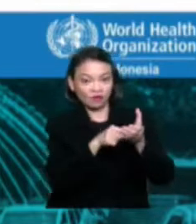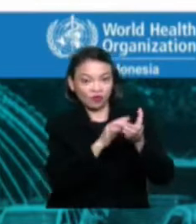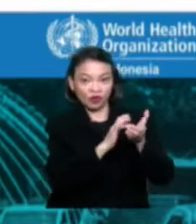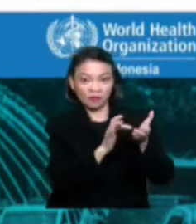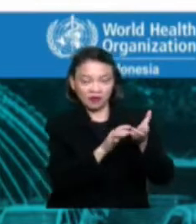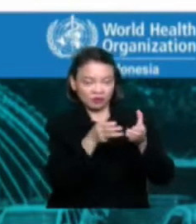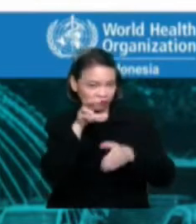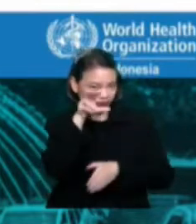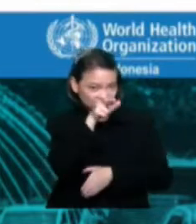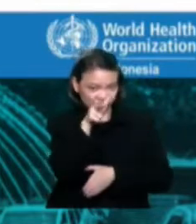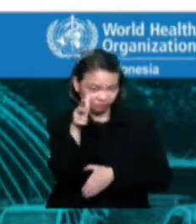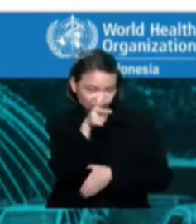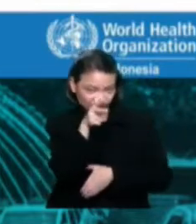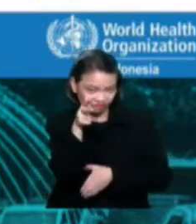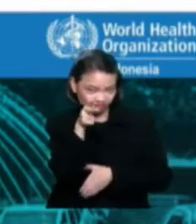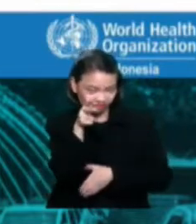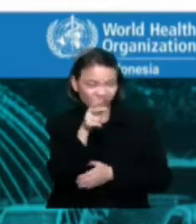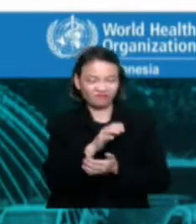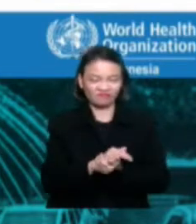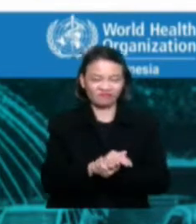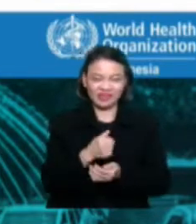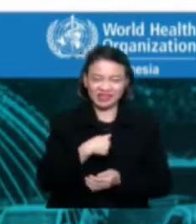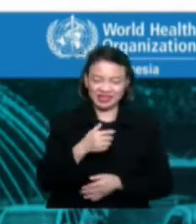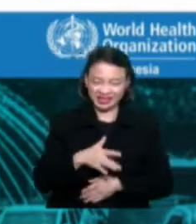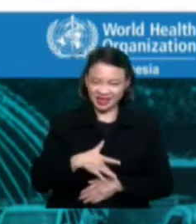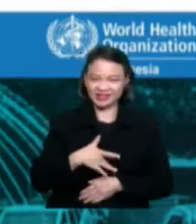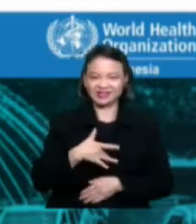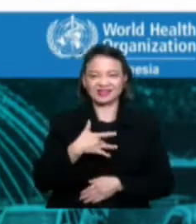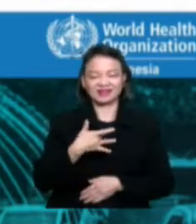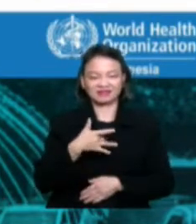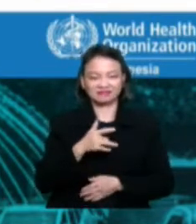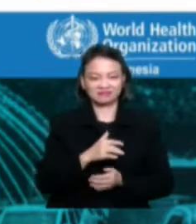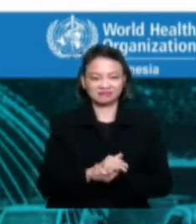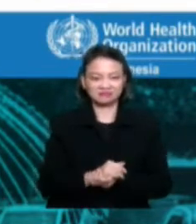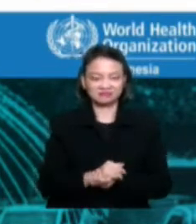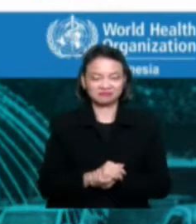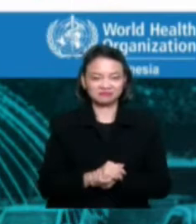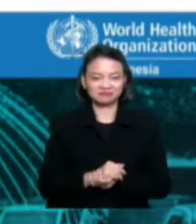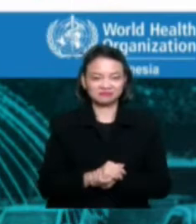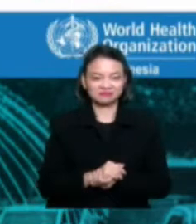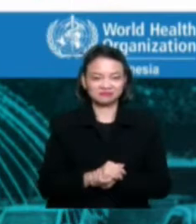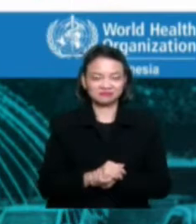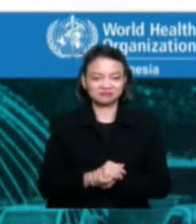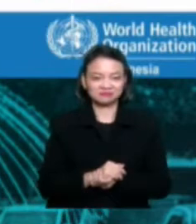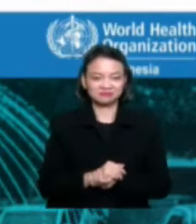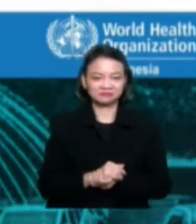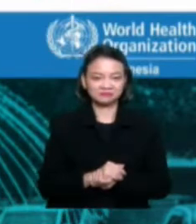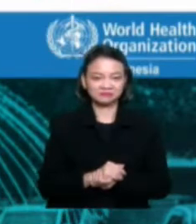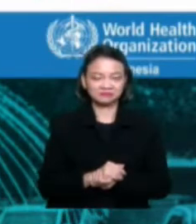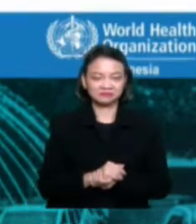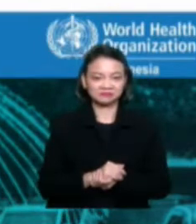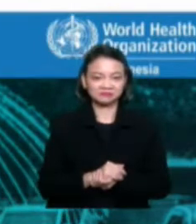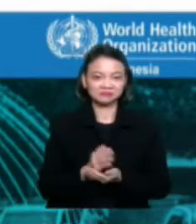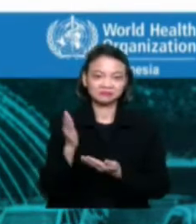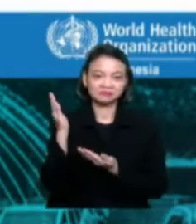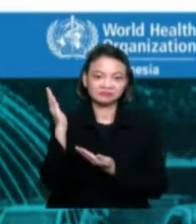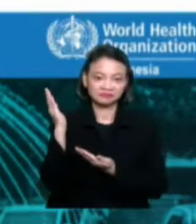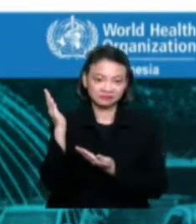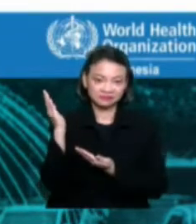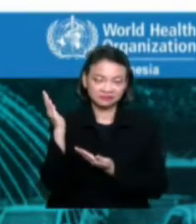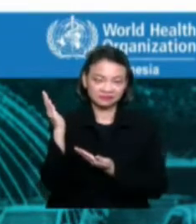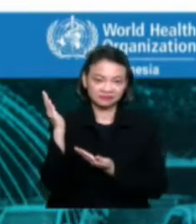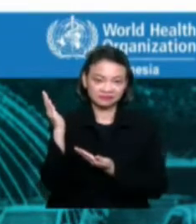the presentation, it was covered very well as well, is in the next slide, the disability inclusive development.